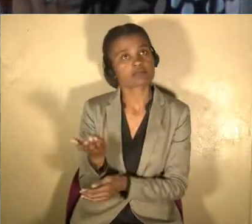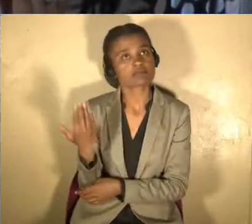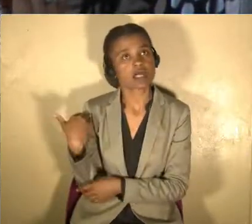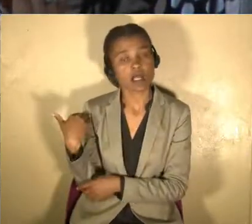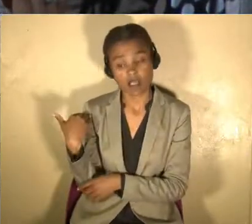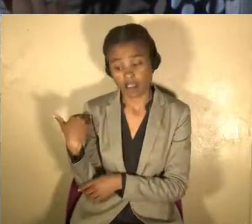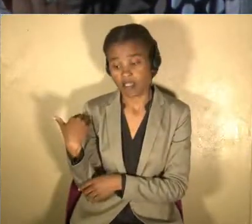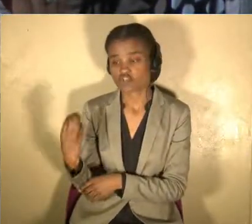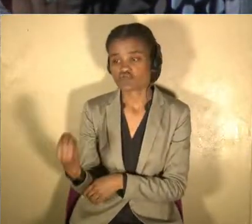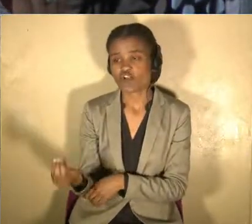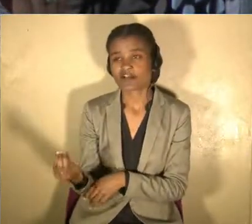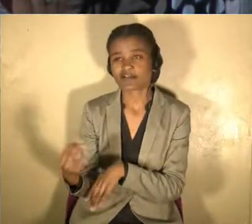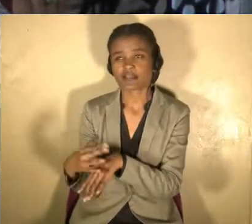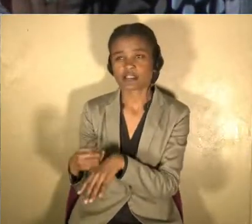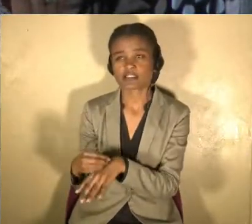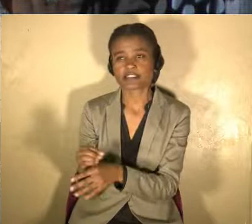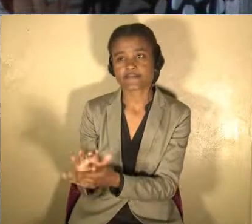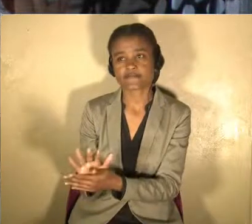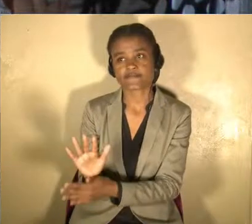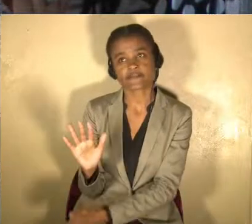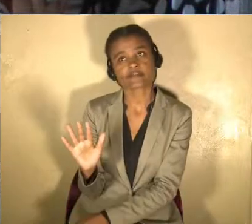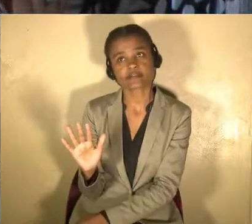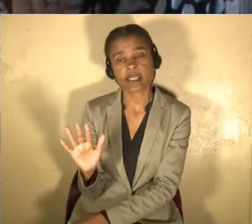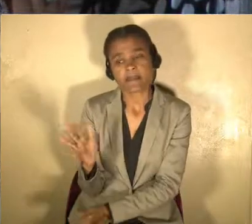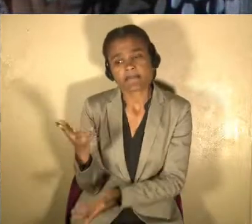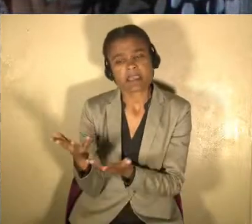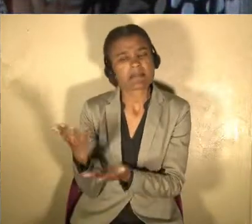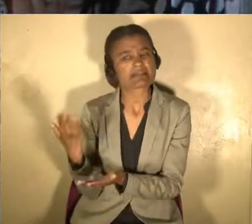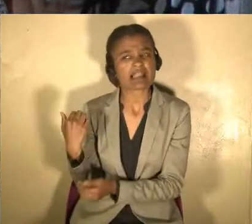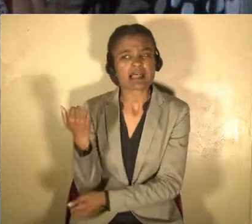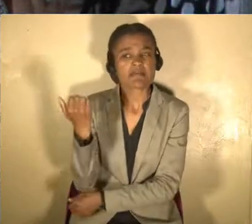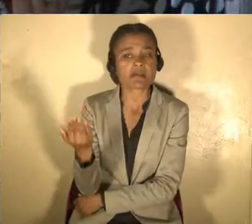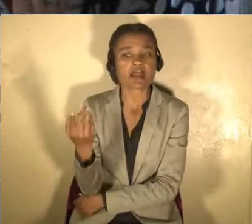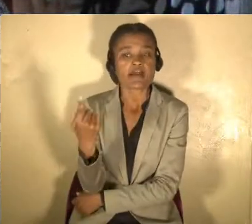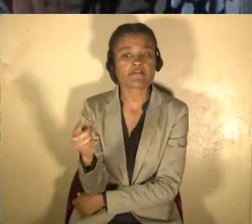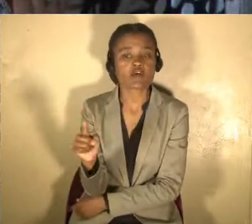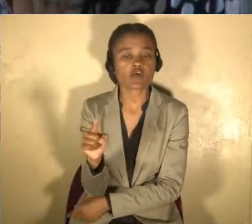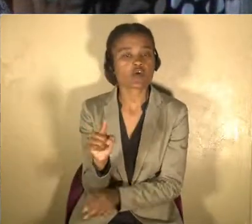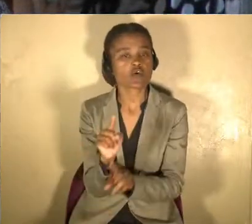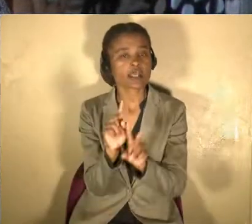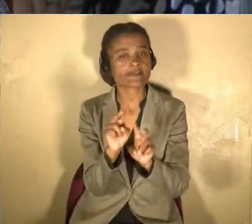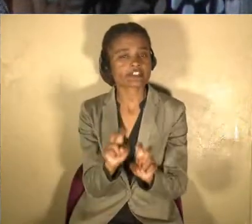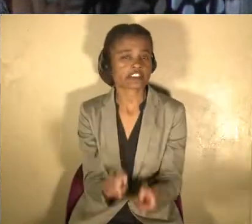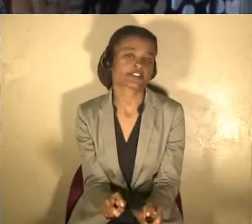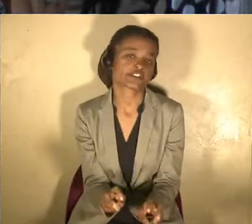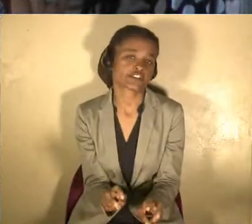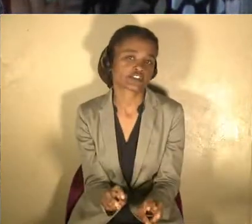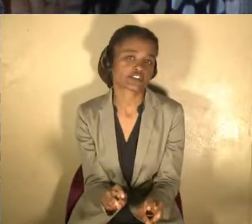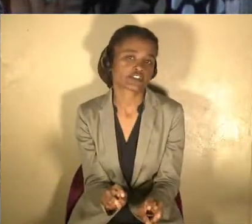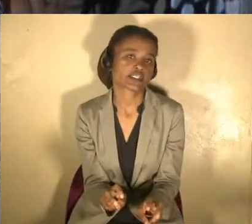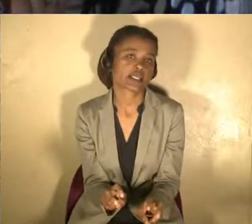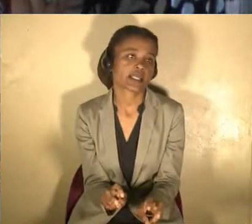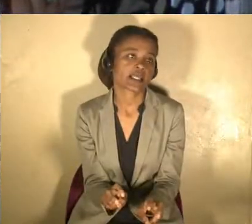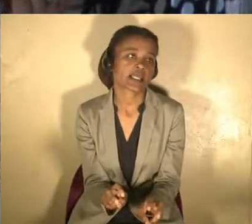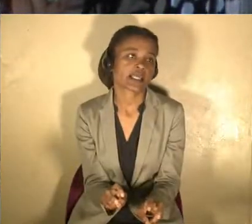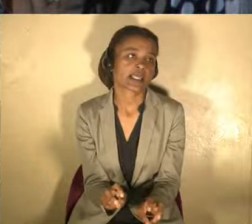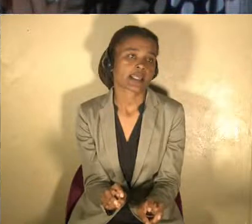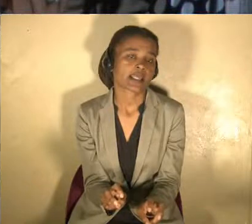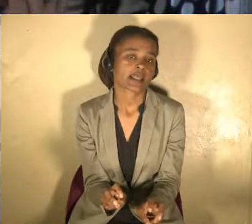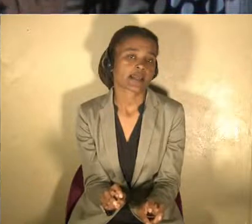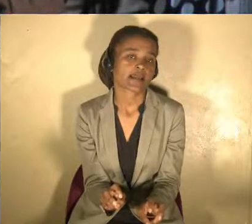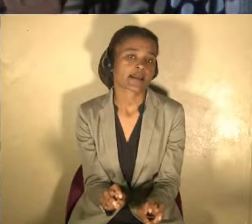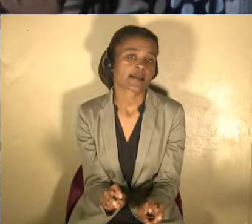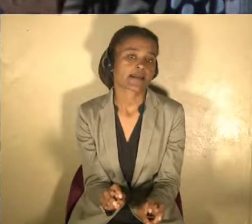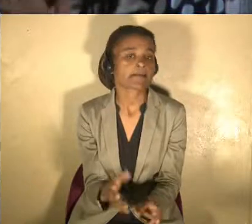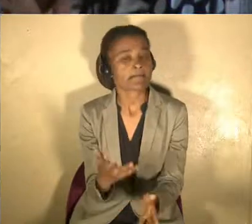and who apply for an investigation gore social worker determine gore ngwana may be in